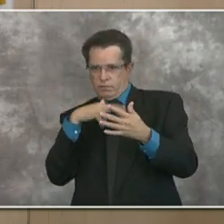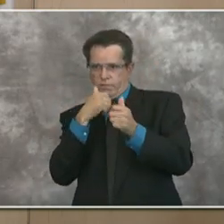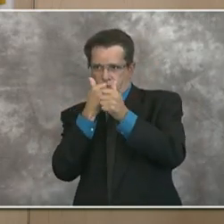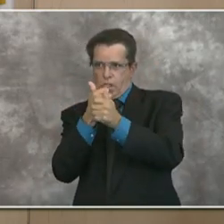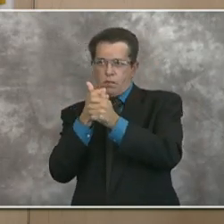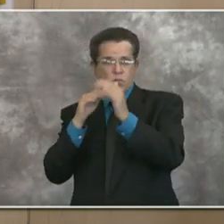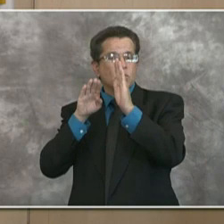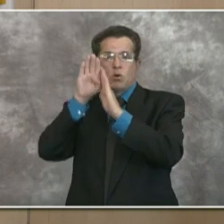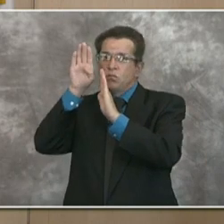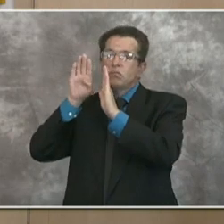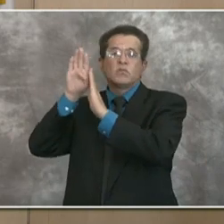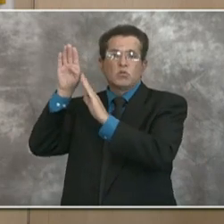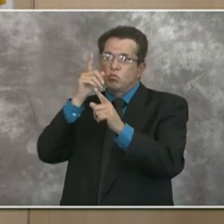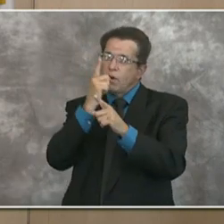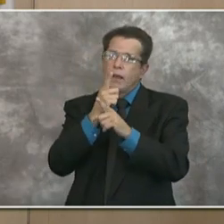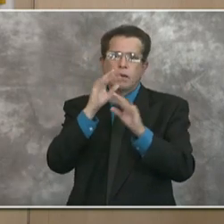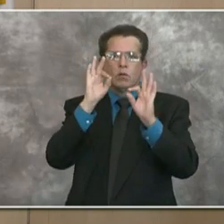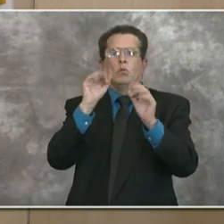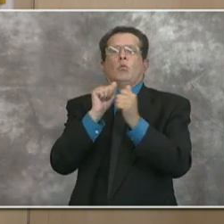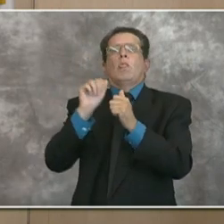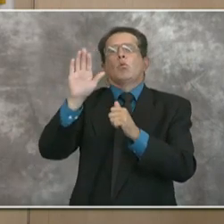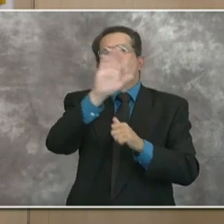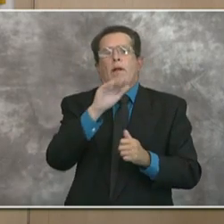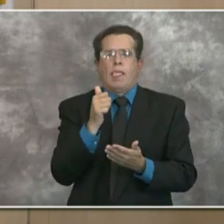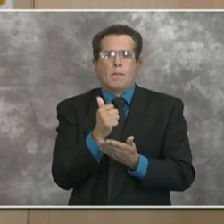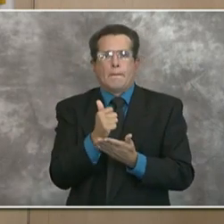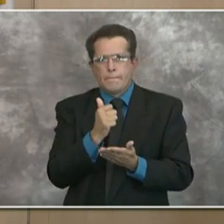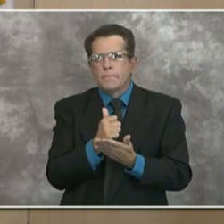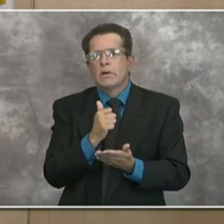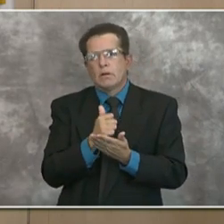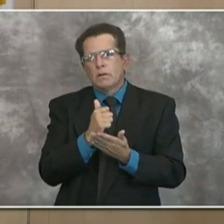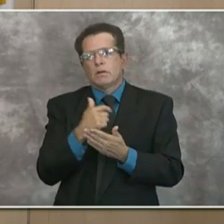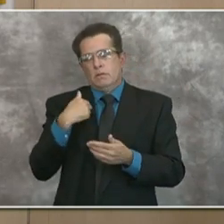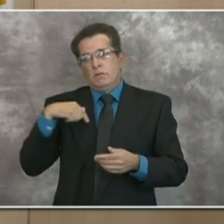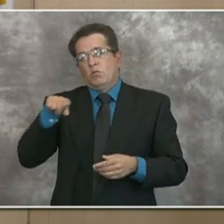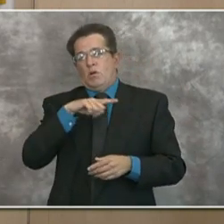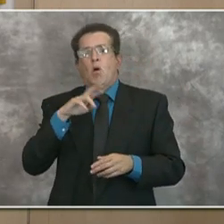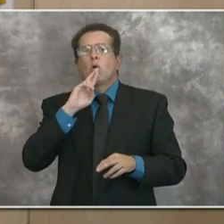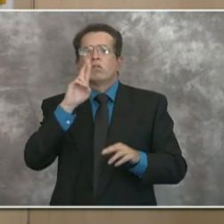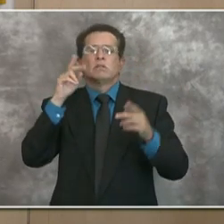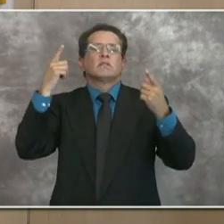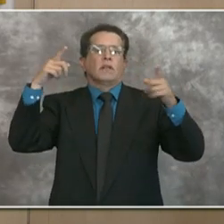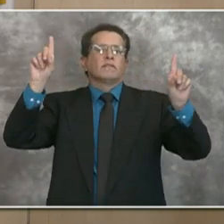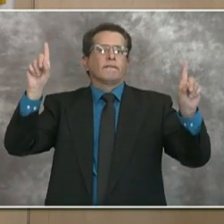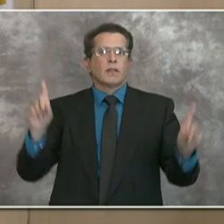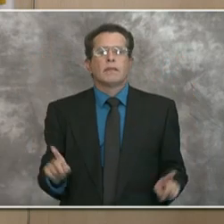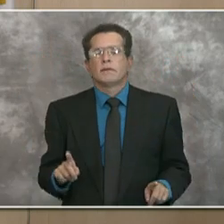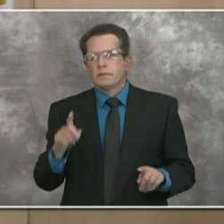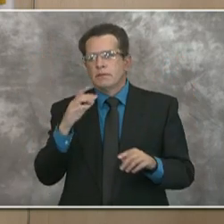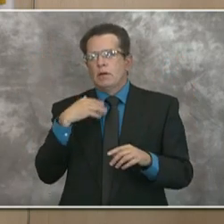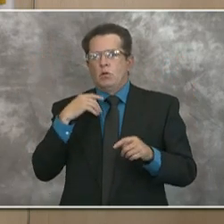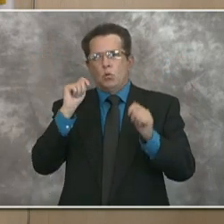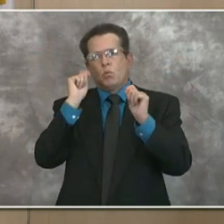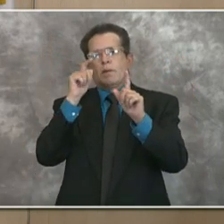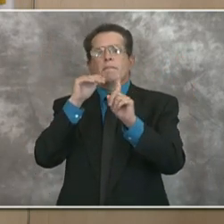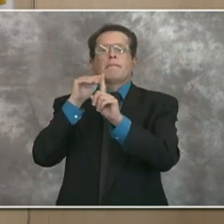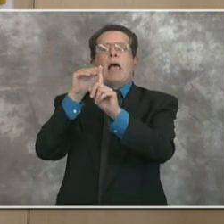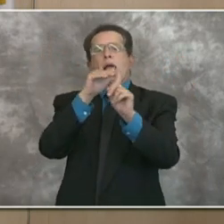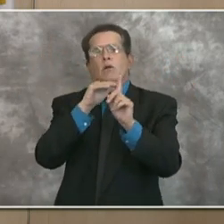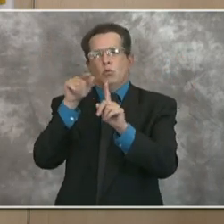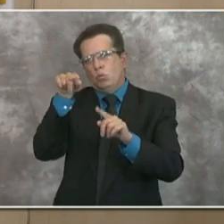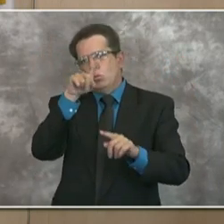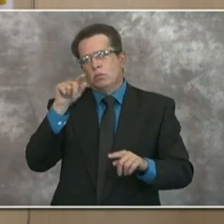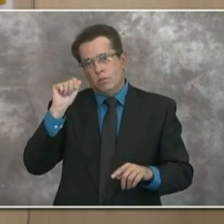right direction with your help, and we are being successful. As a quick reminder,